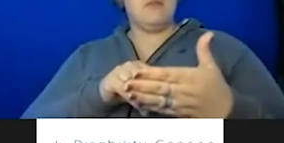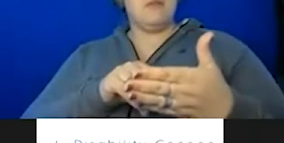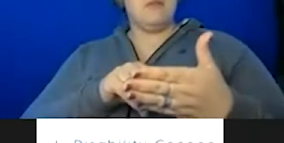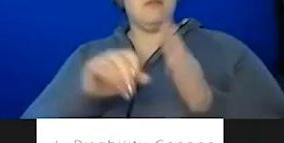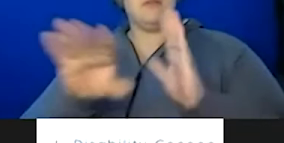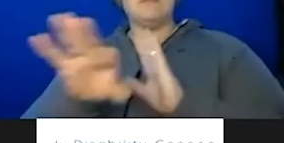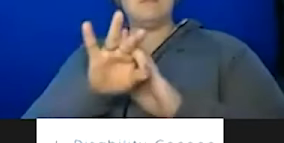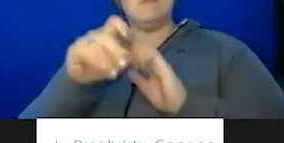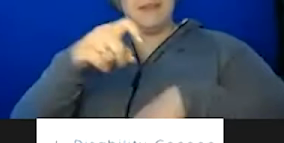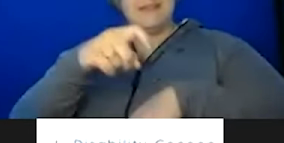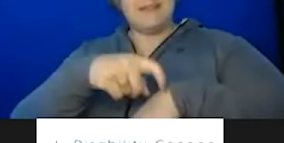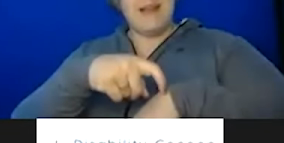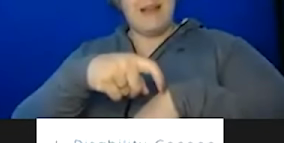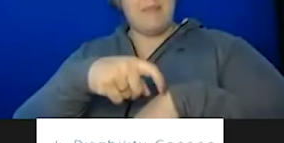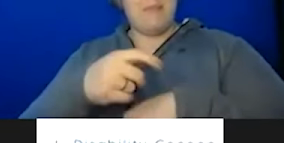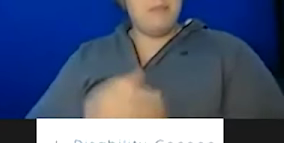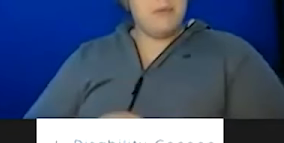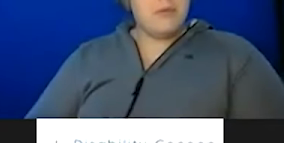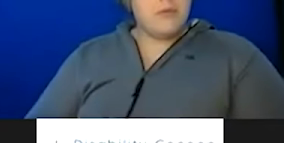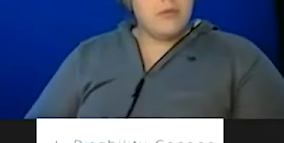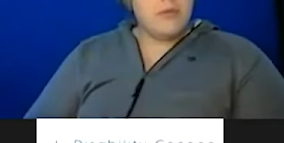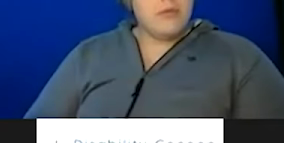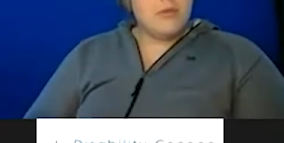Because these aren't really necessary for right